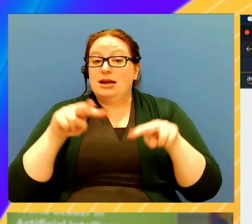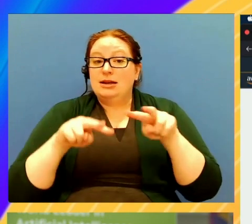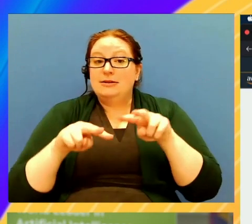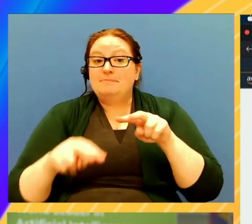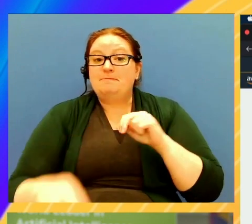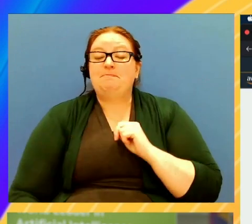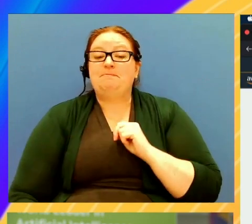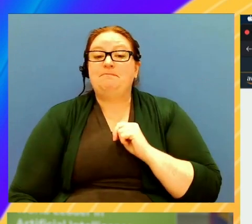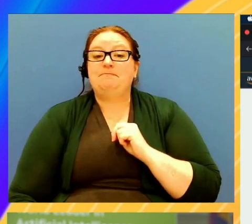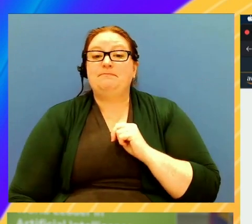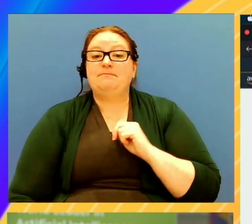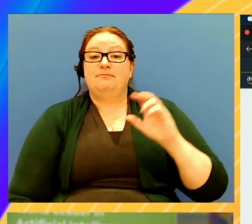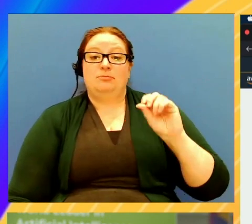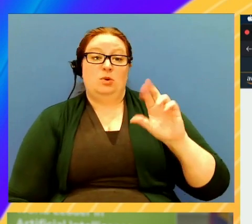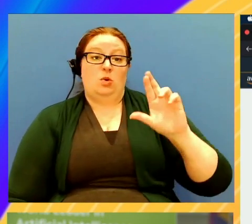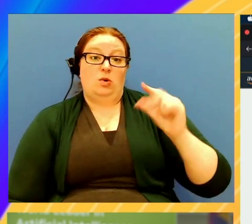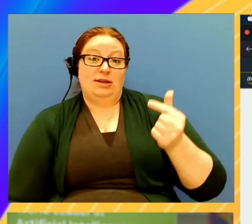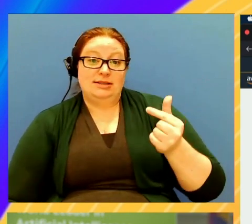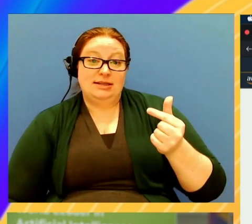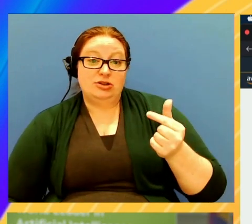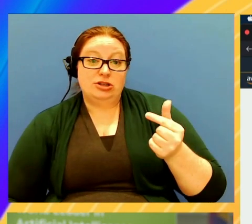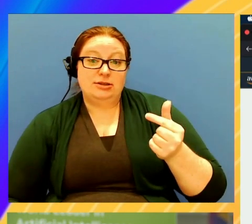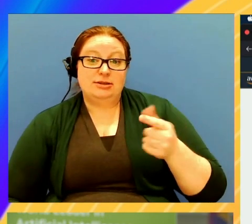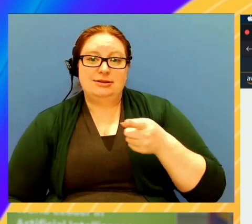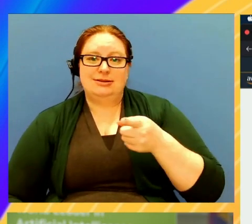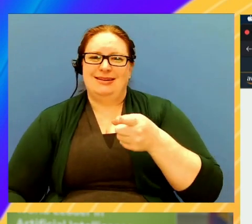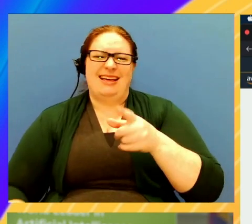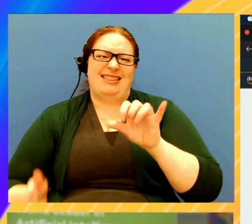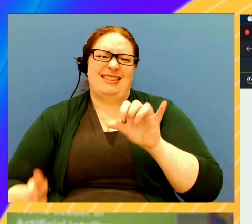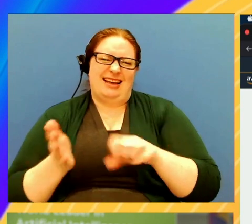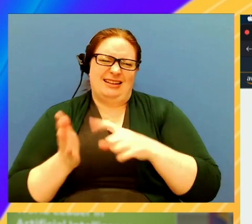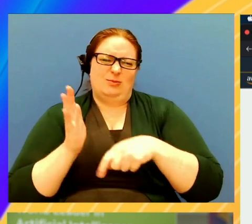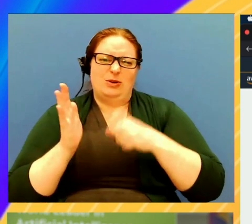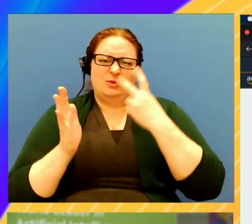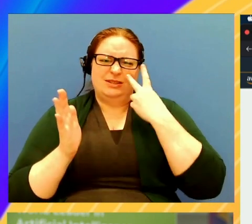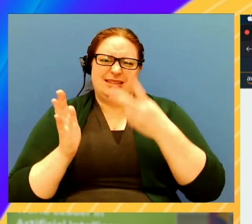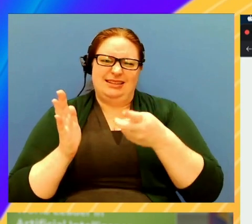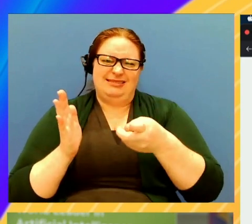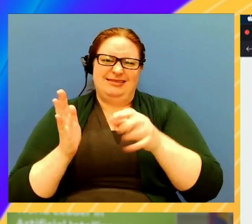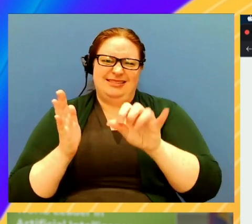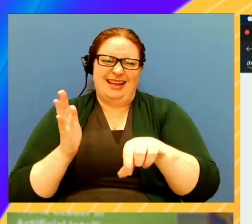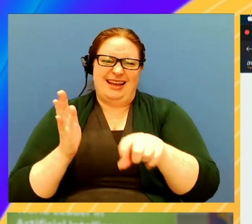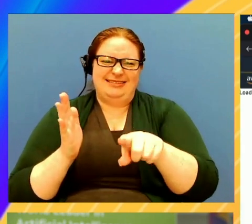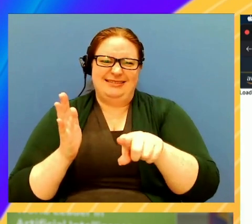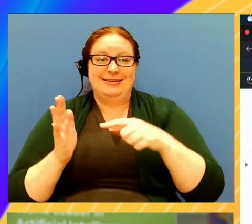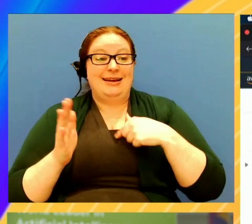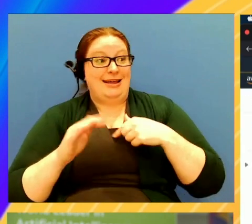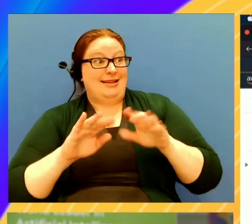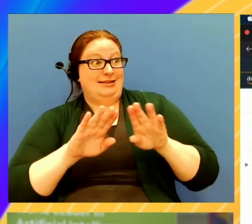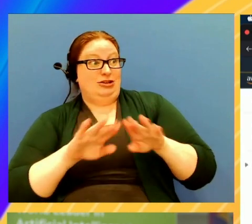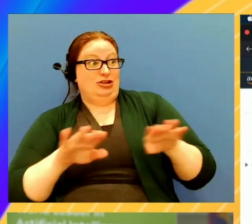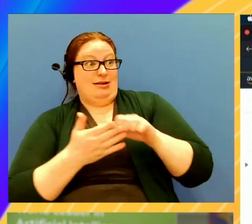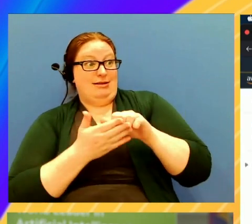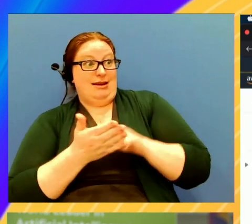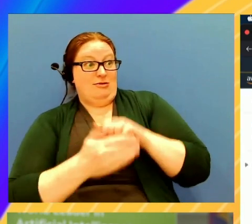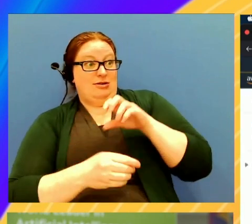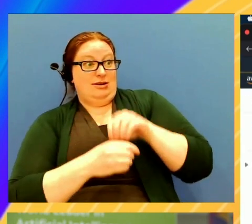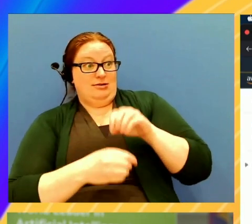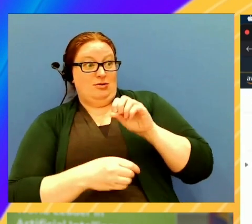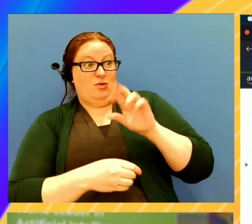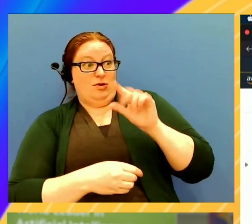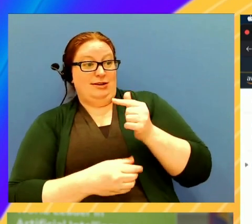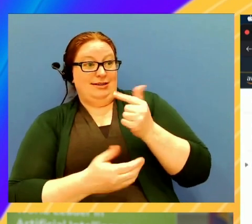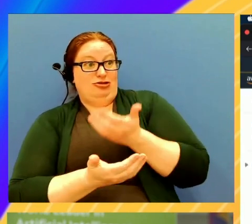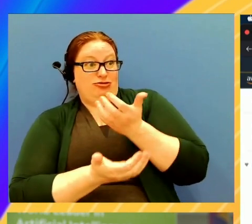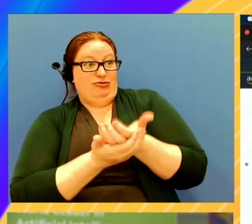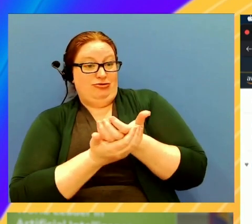and if you do go into organizations, this is what they'll end up seeing. So and this is a child account within the organization. They're all member accounts, yes.